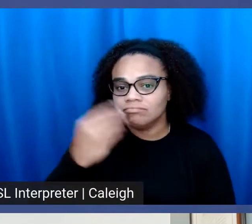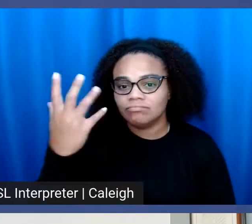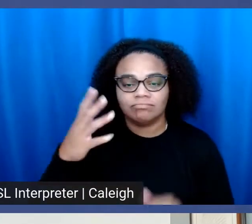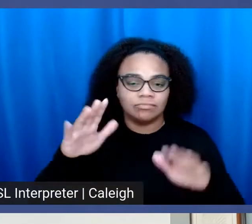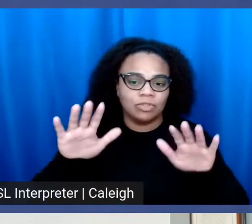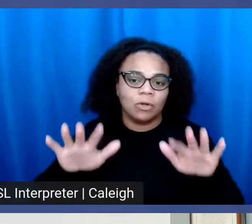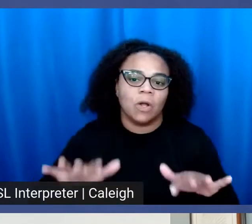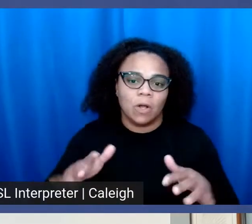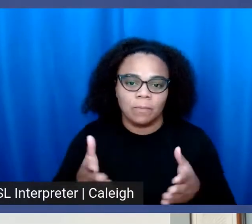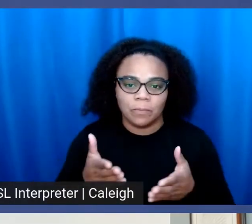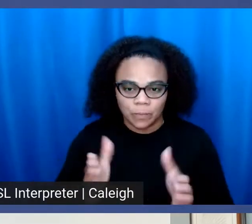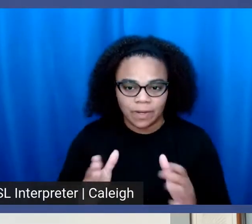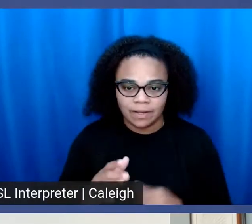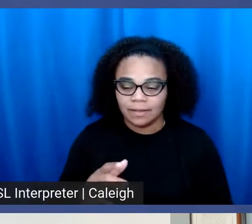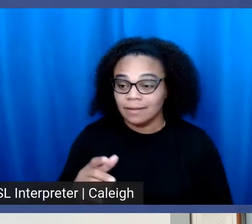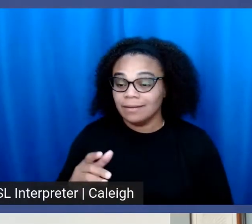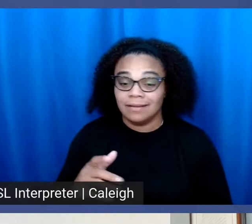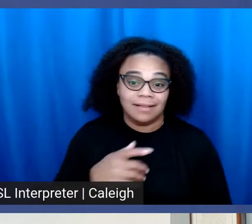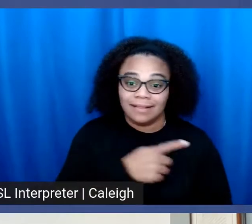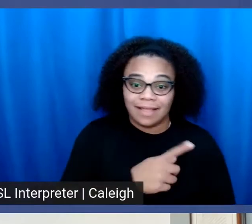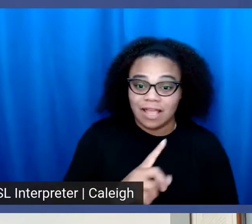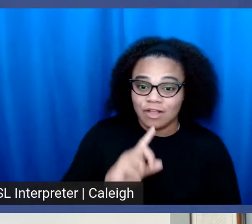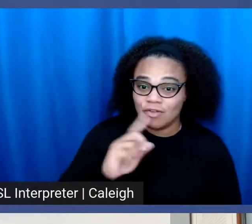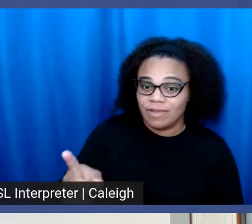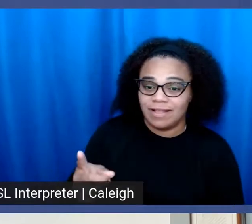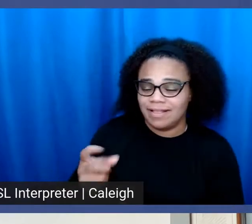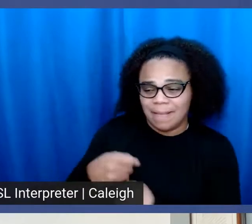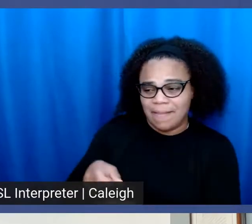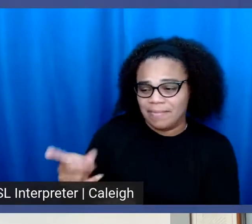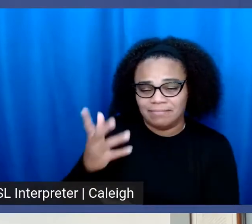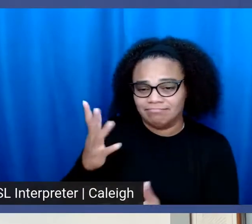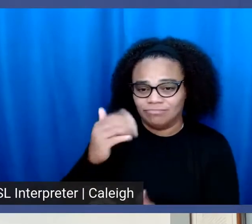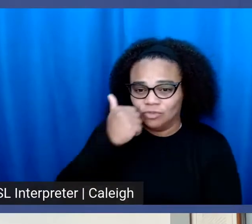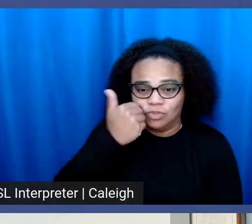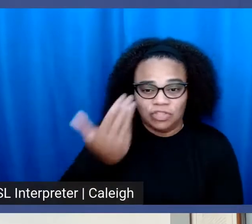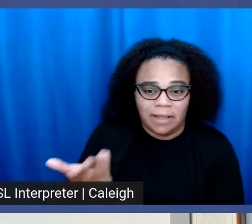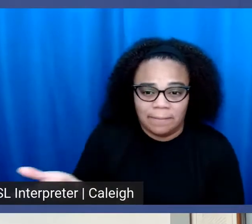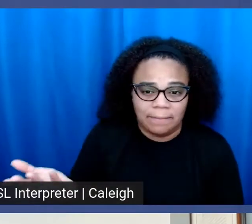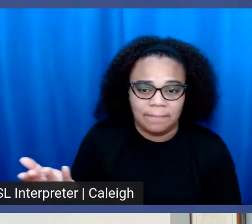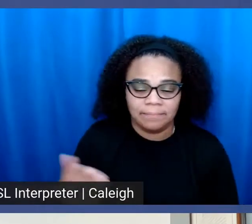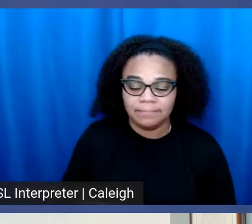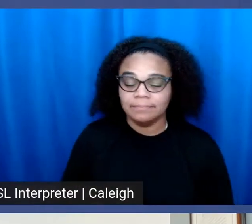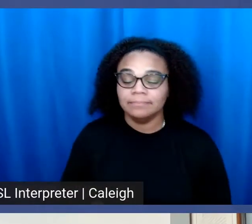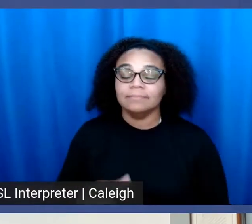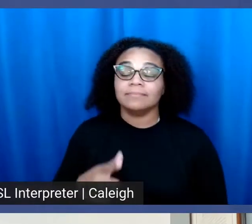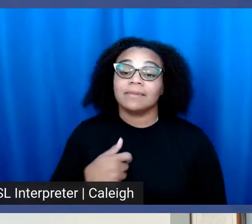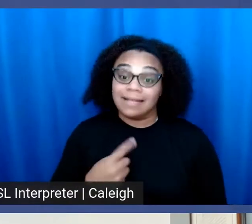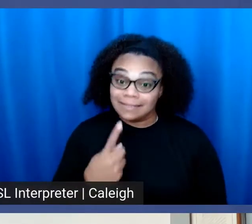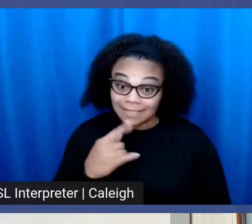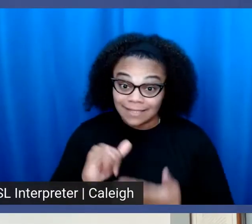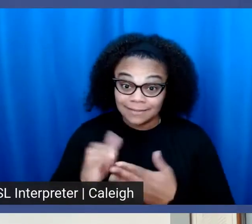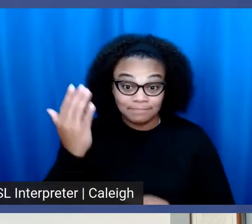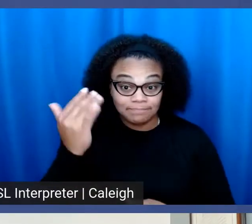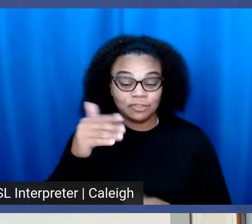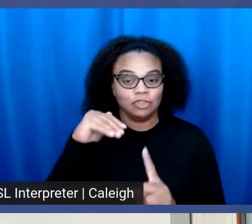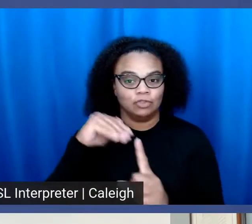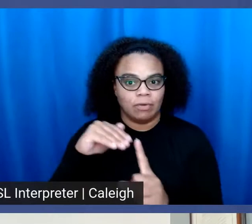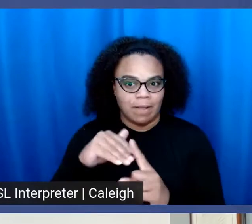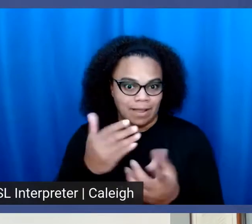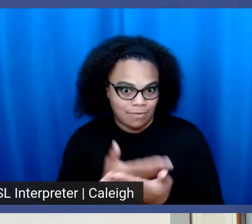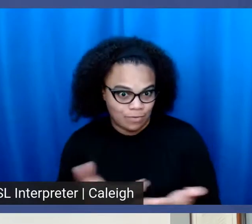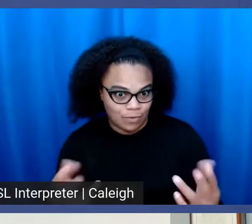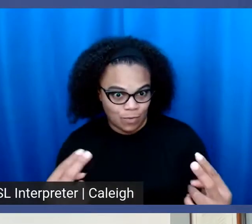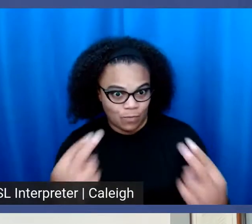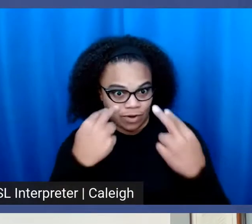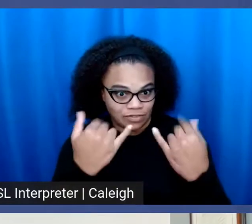book banners to shame in terms of their professionalism and voice at the microphone. And I say all that to remind everybody who's with us today